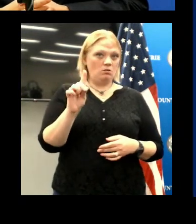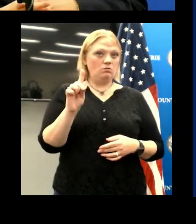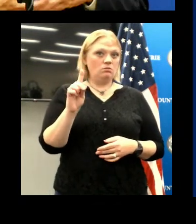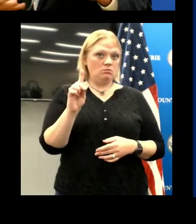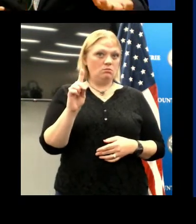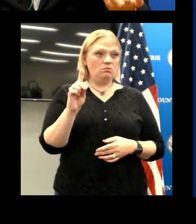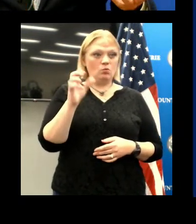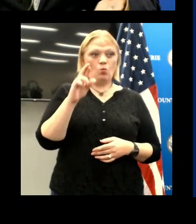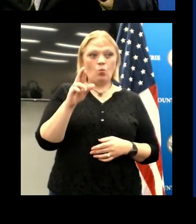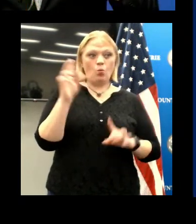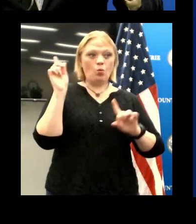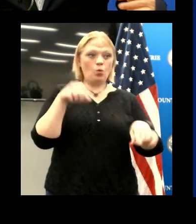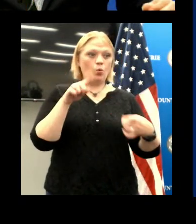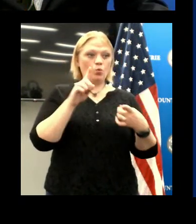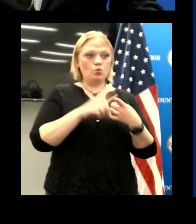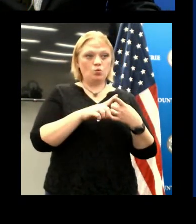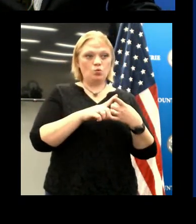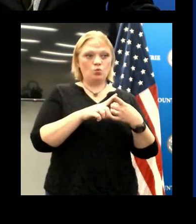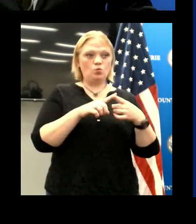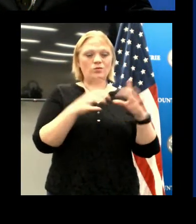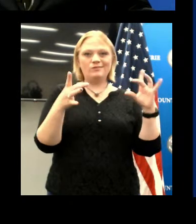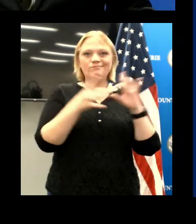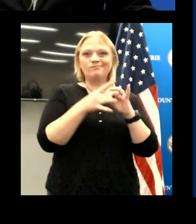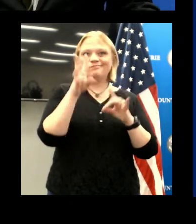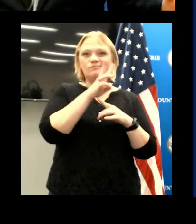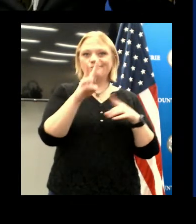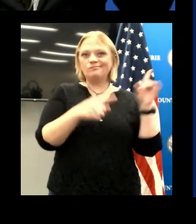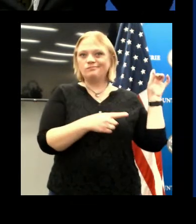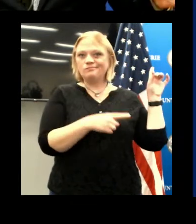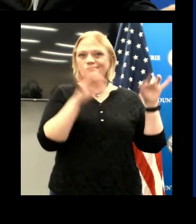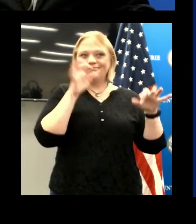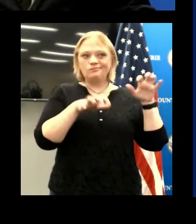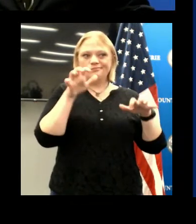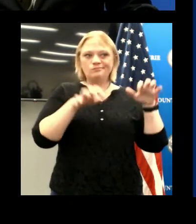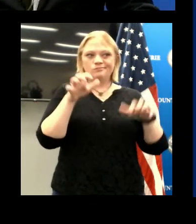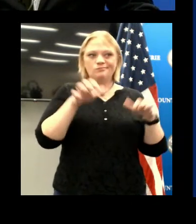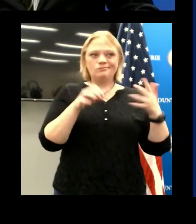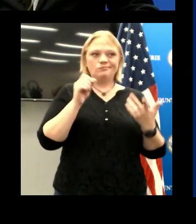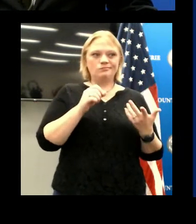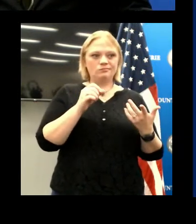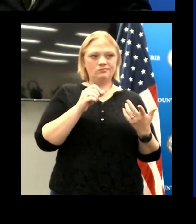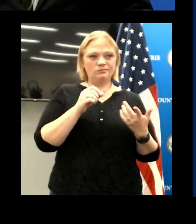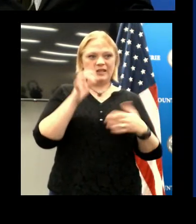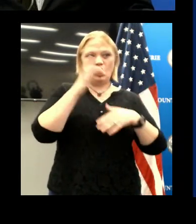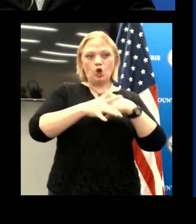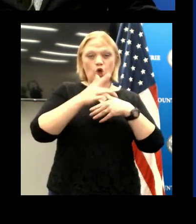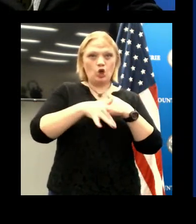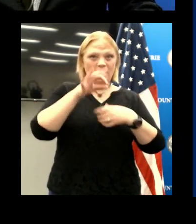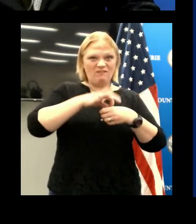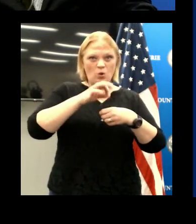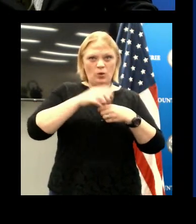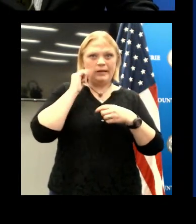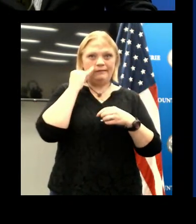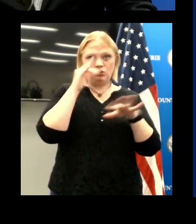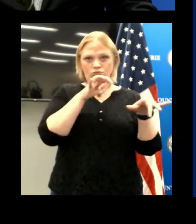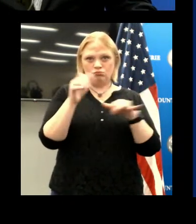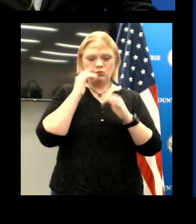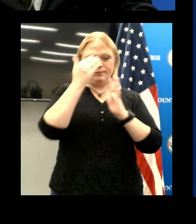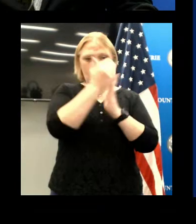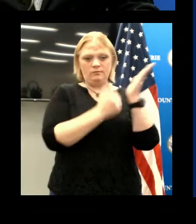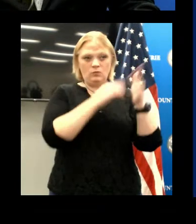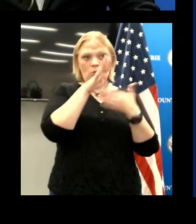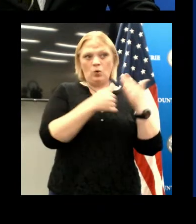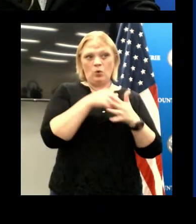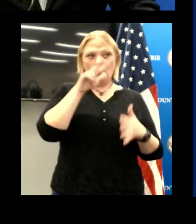858-8951, or you can go to the link that you see on the screen. Just type in Erie County Board of Elections early voting, and you'll find a listing of all